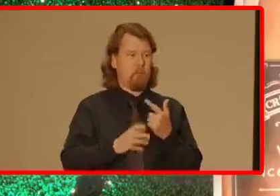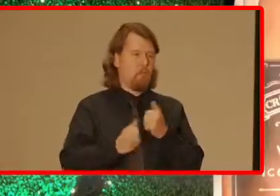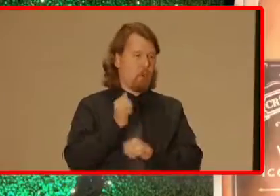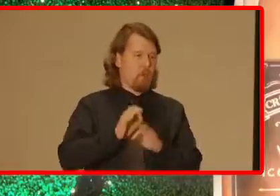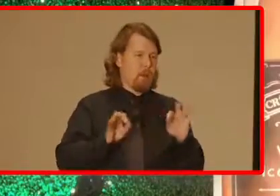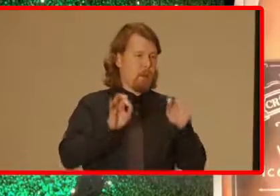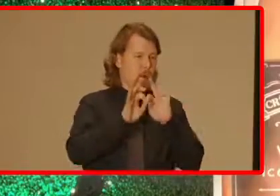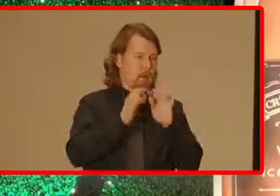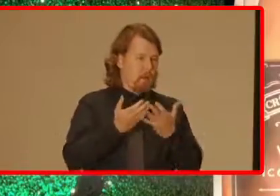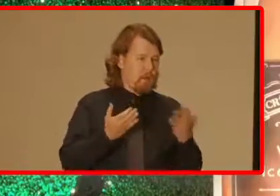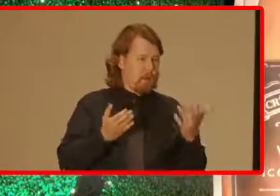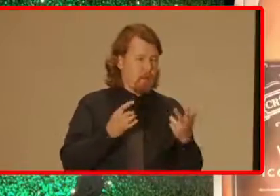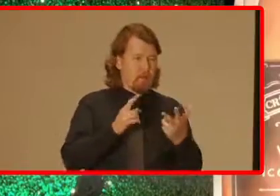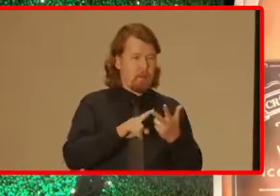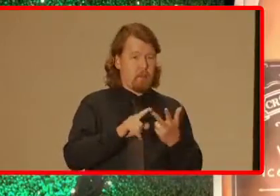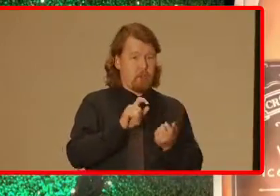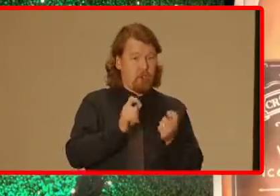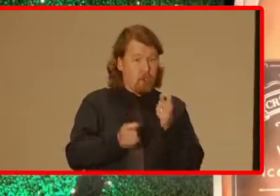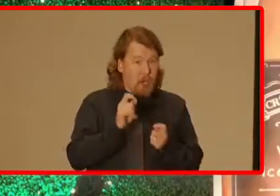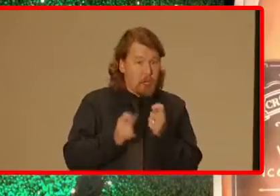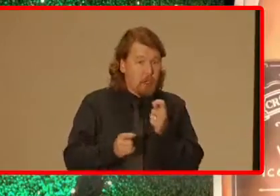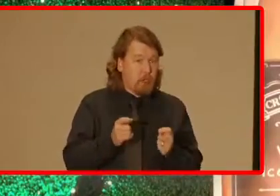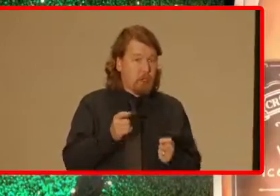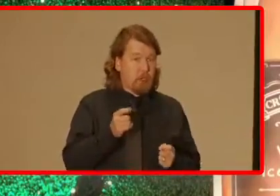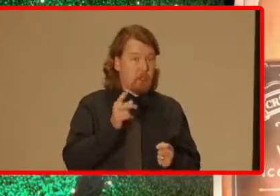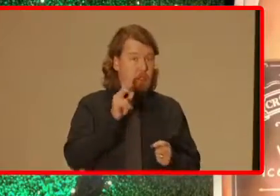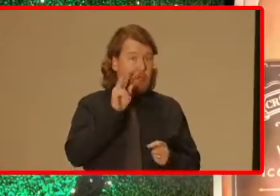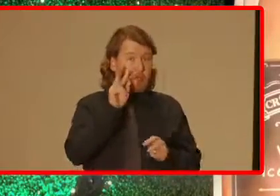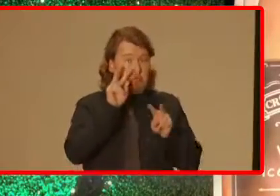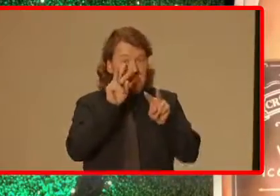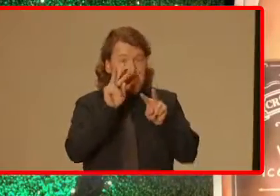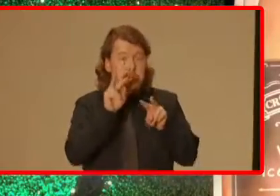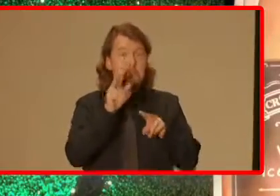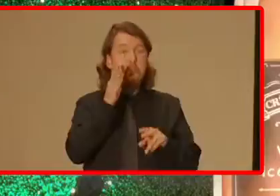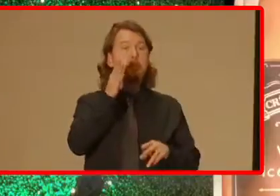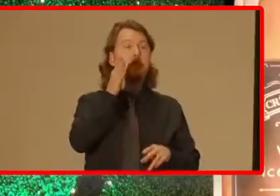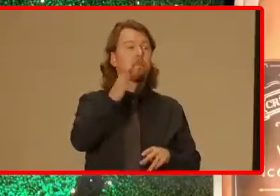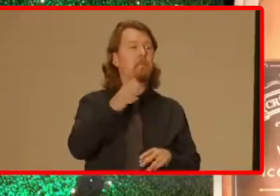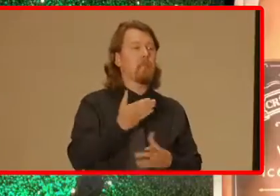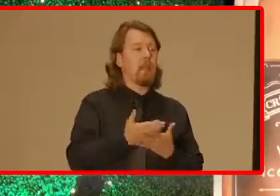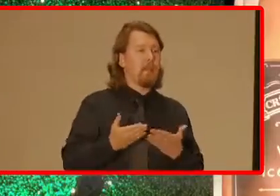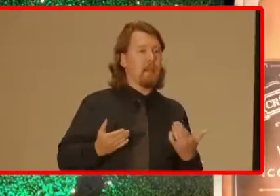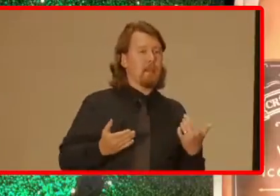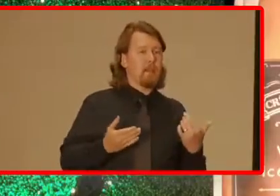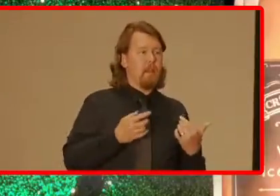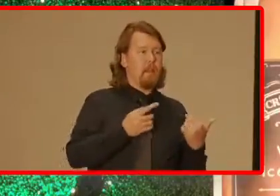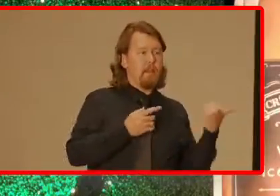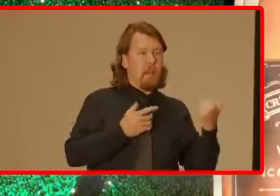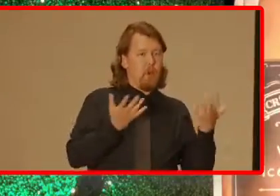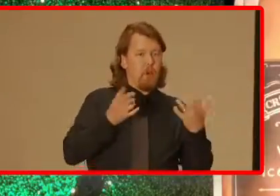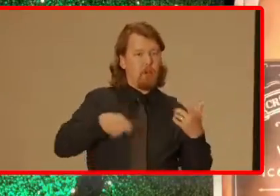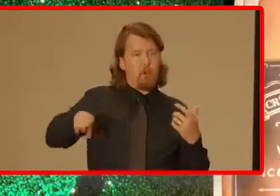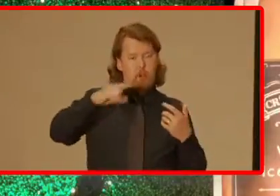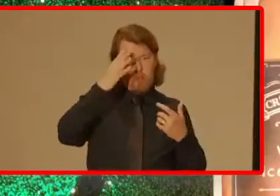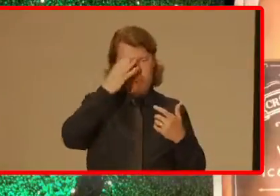changes that you may see coming in the future, things that they want you to know that they've been doing in the past.